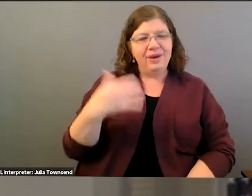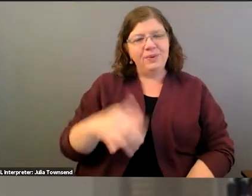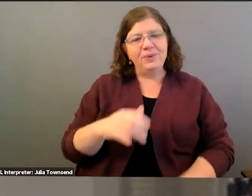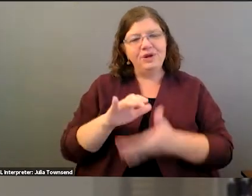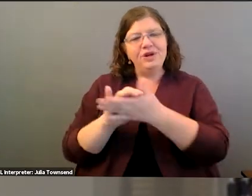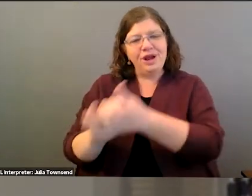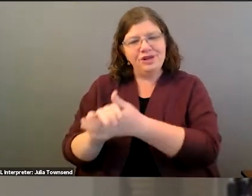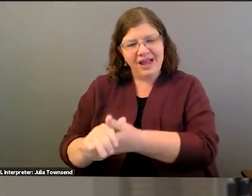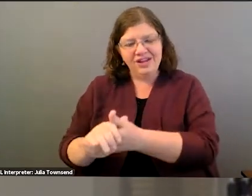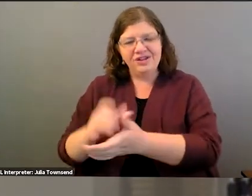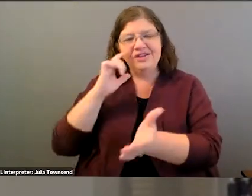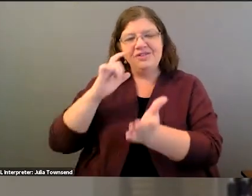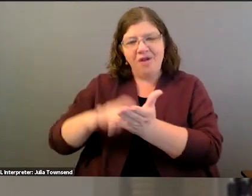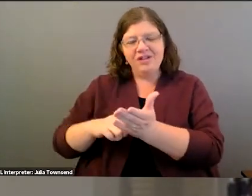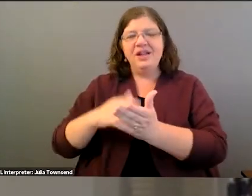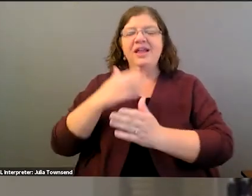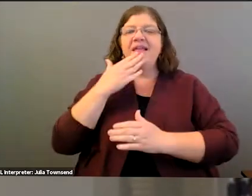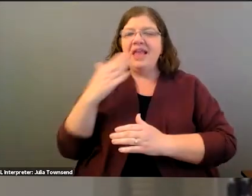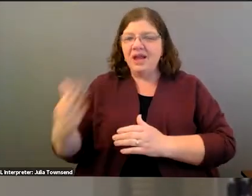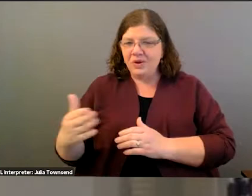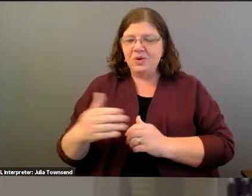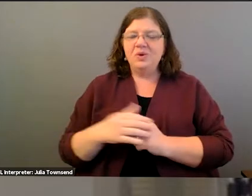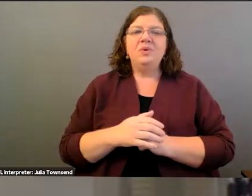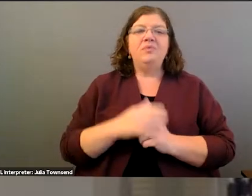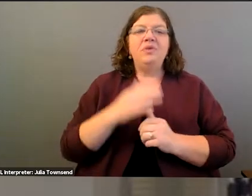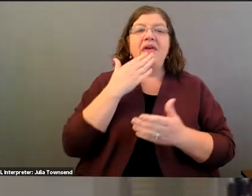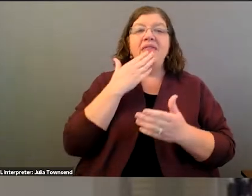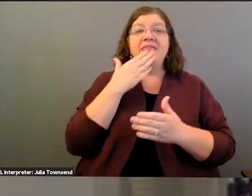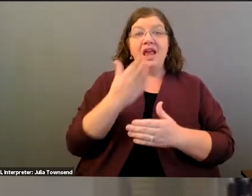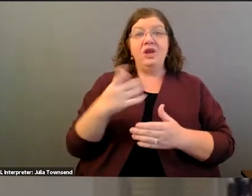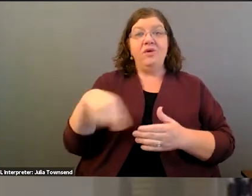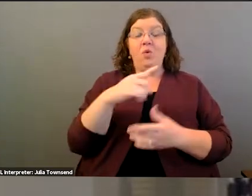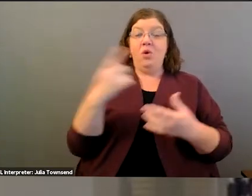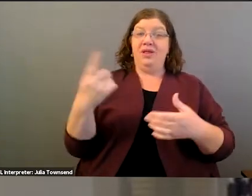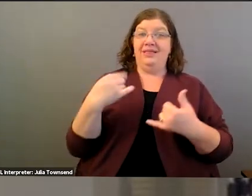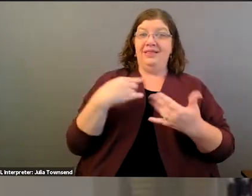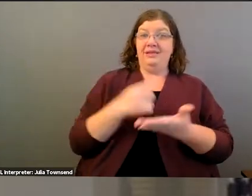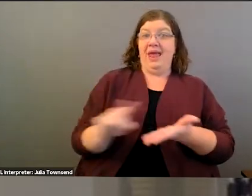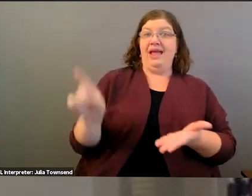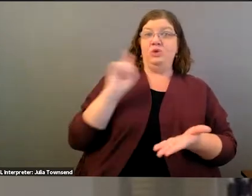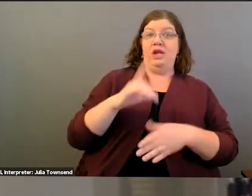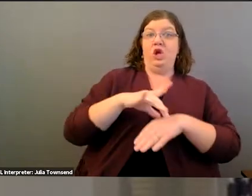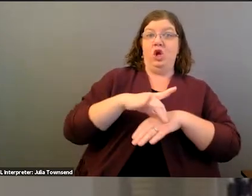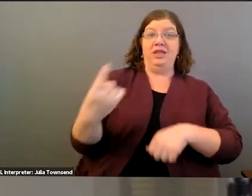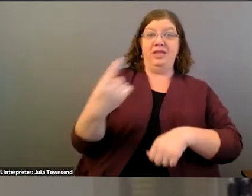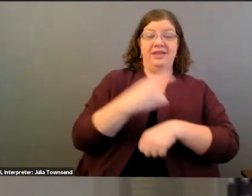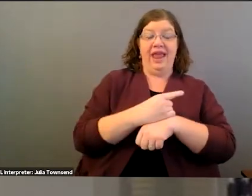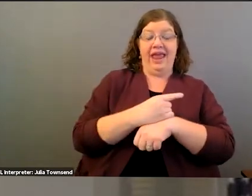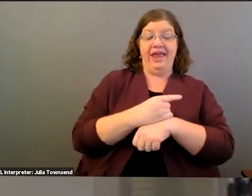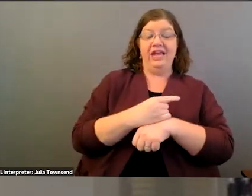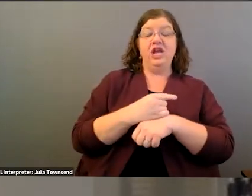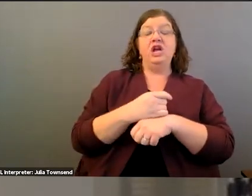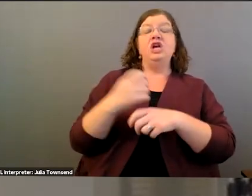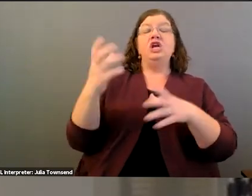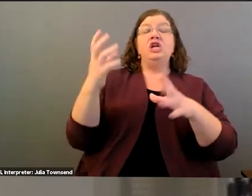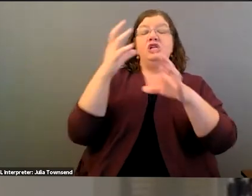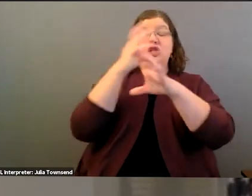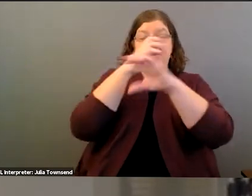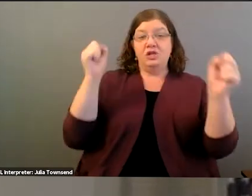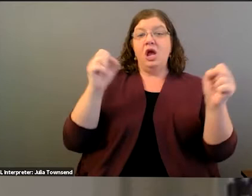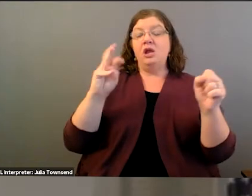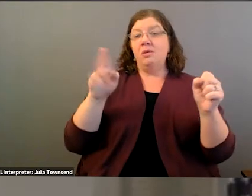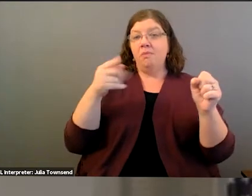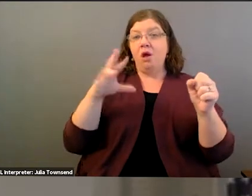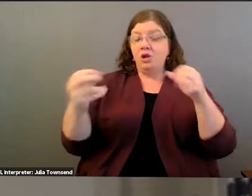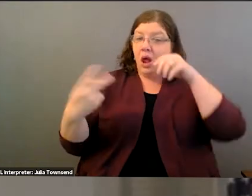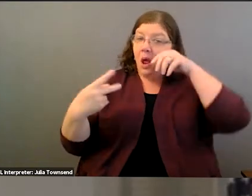Just wanted to acknowledge and thank you. Earth Day this last week Superintendent Maldonado, Dr. Maldonado, and I had the